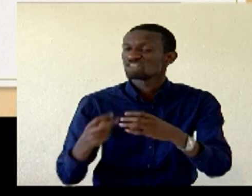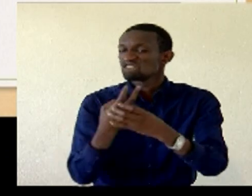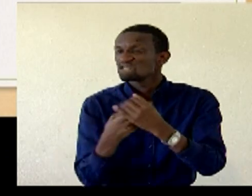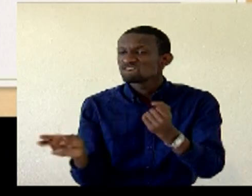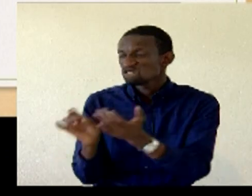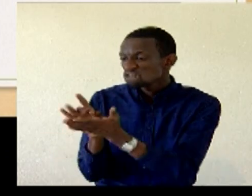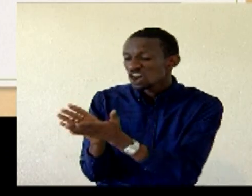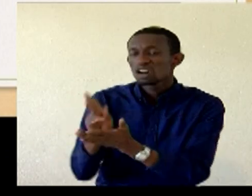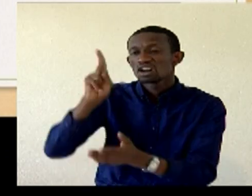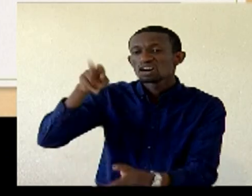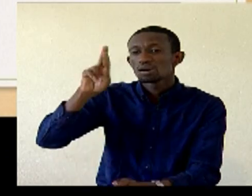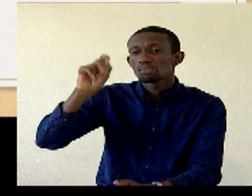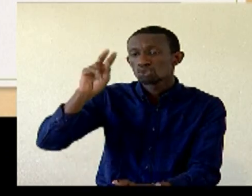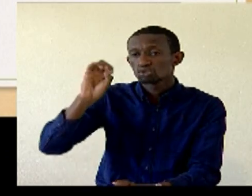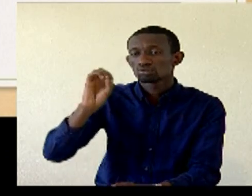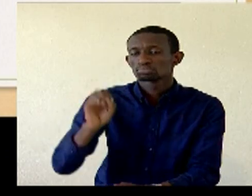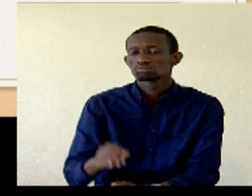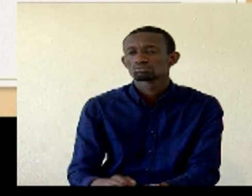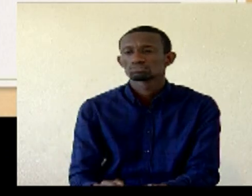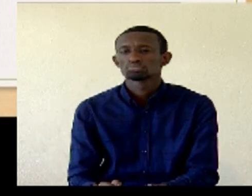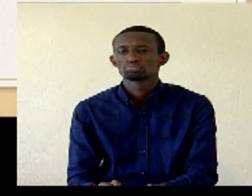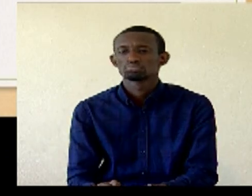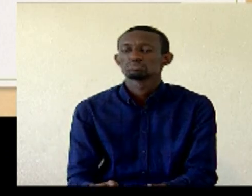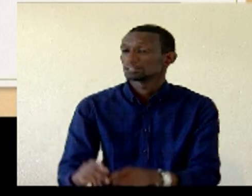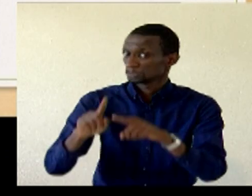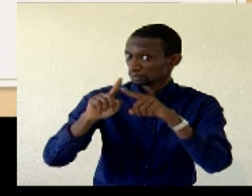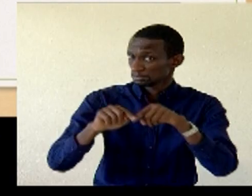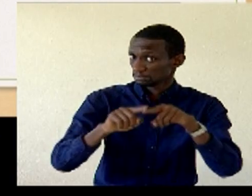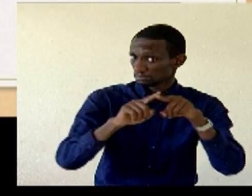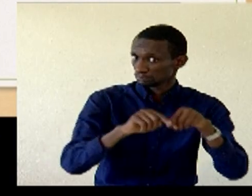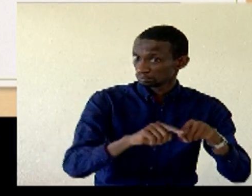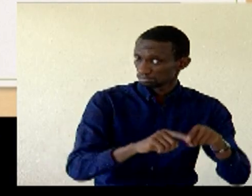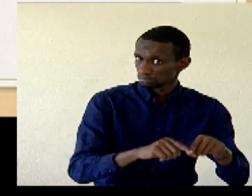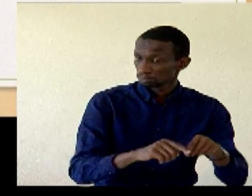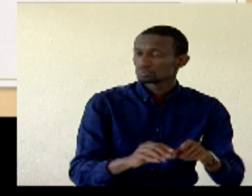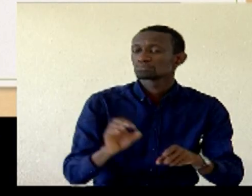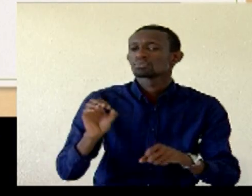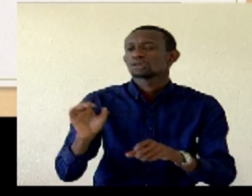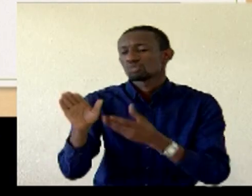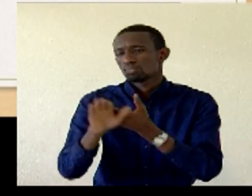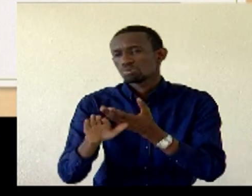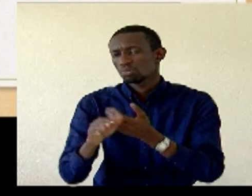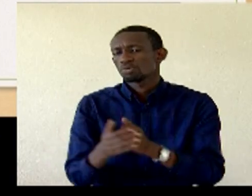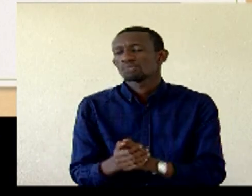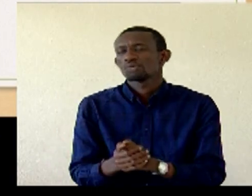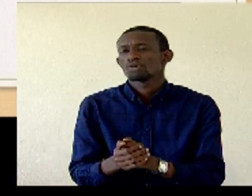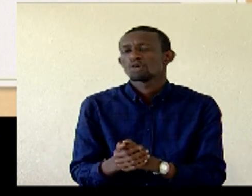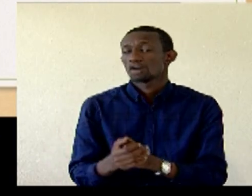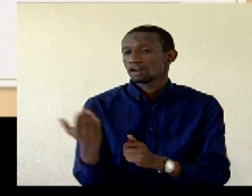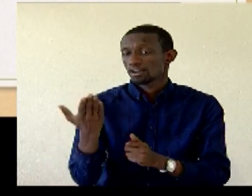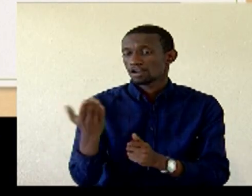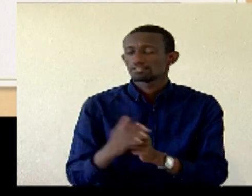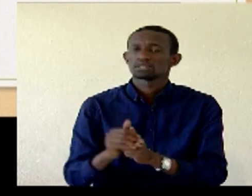proton, their ability to remove the proton depends on the availability of the